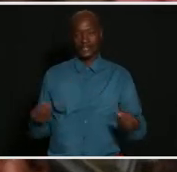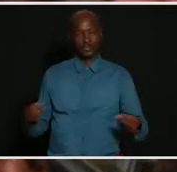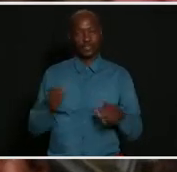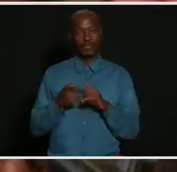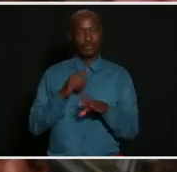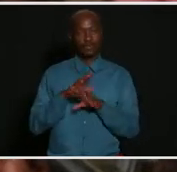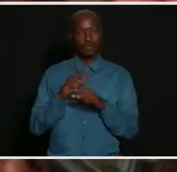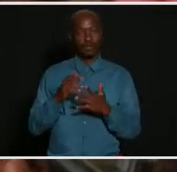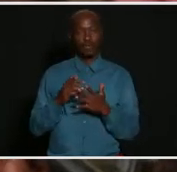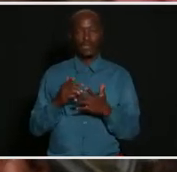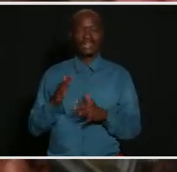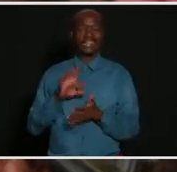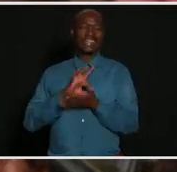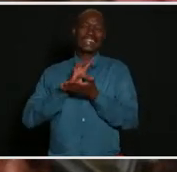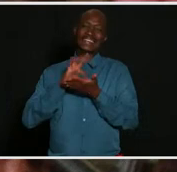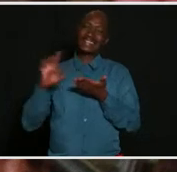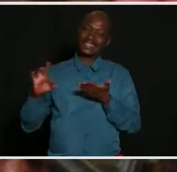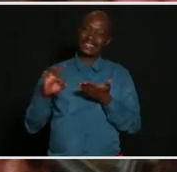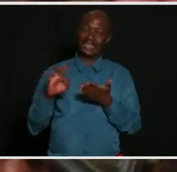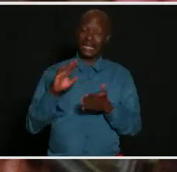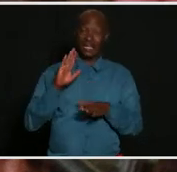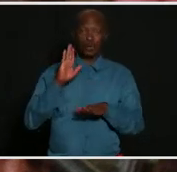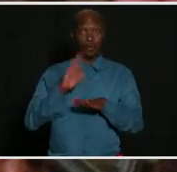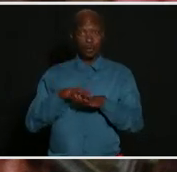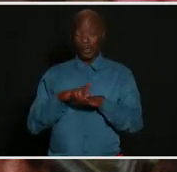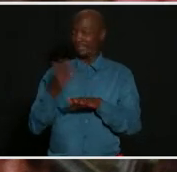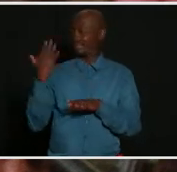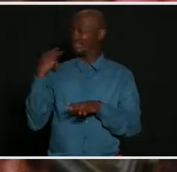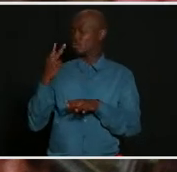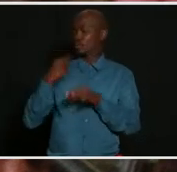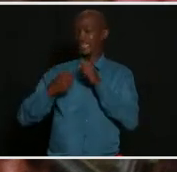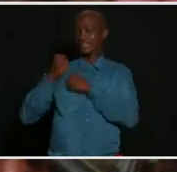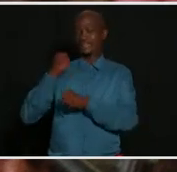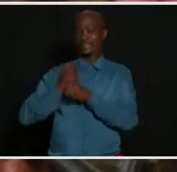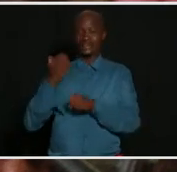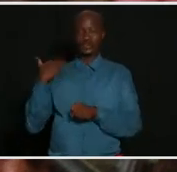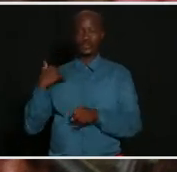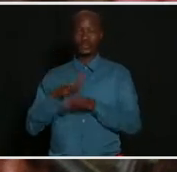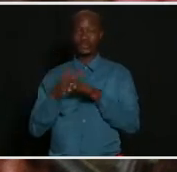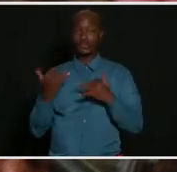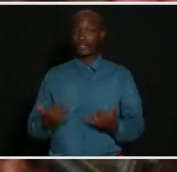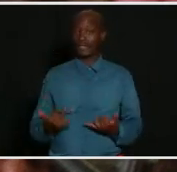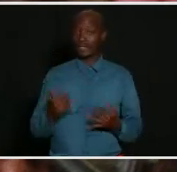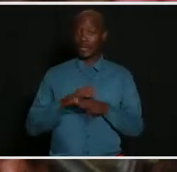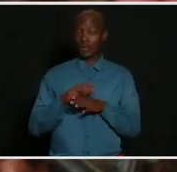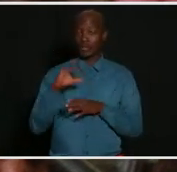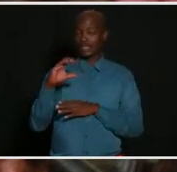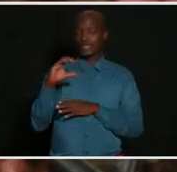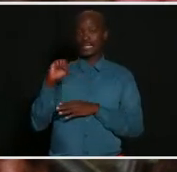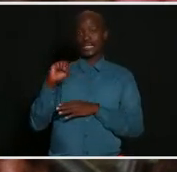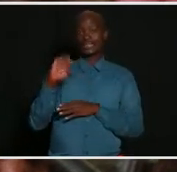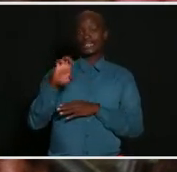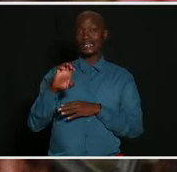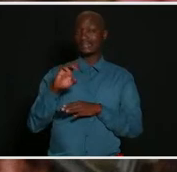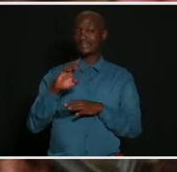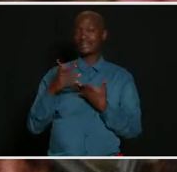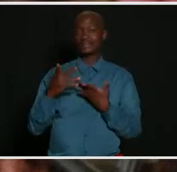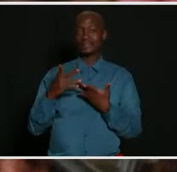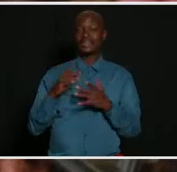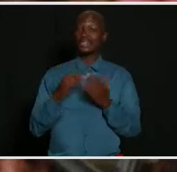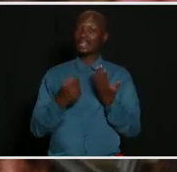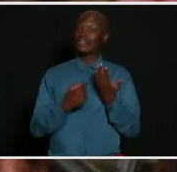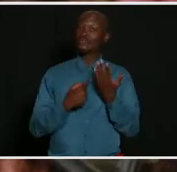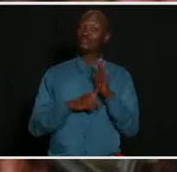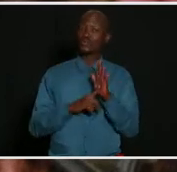their purity that was more than 20 years ago now the stats on CSE are in and they are